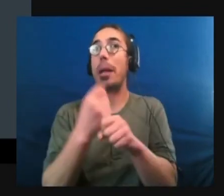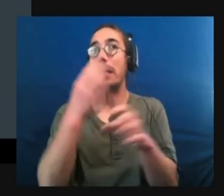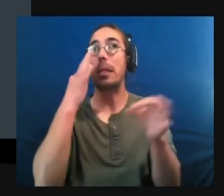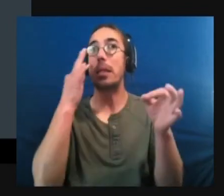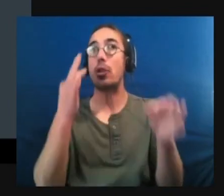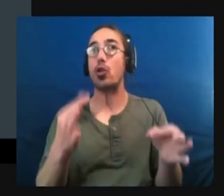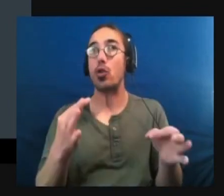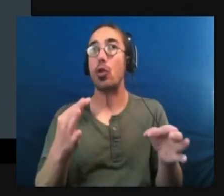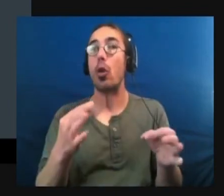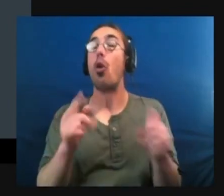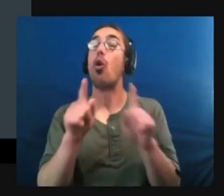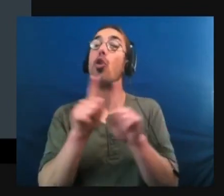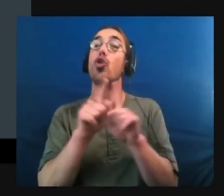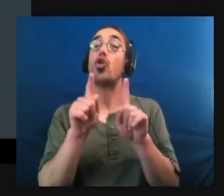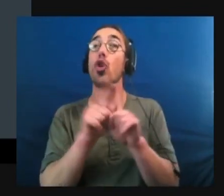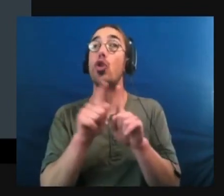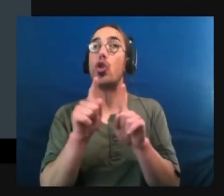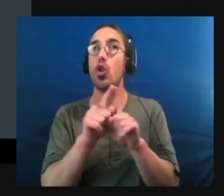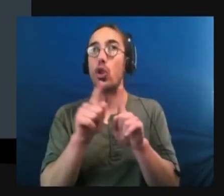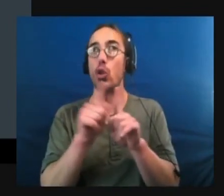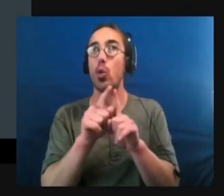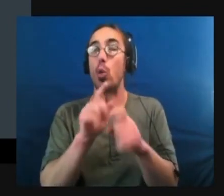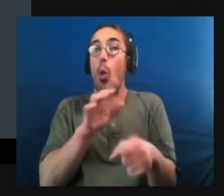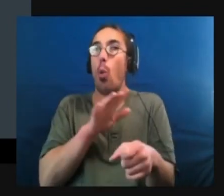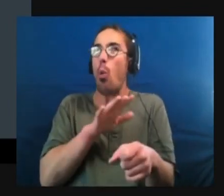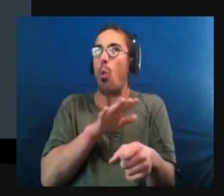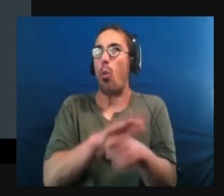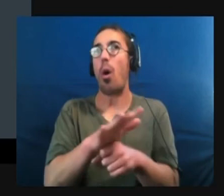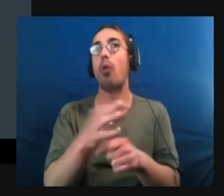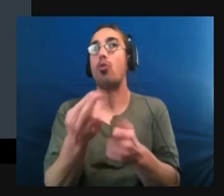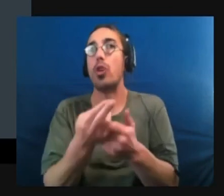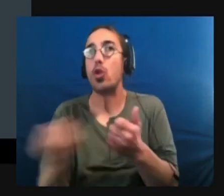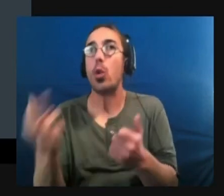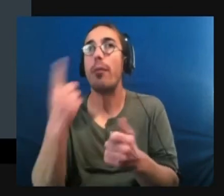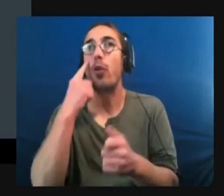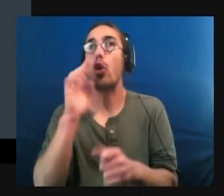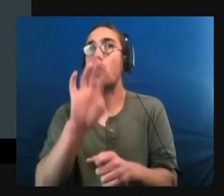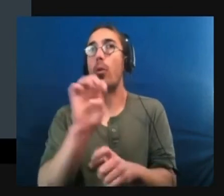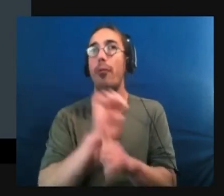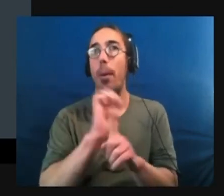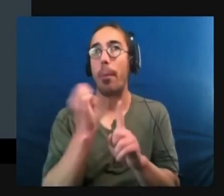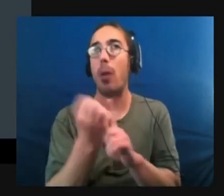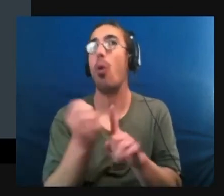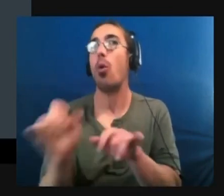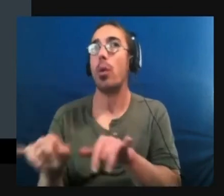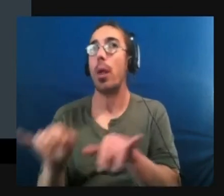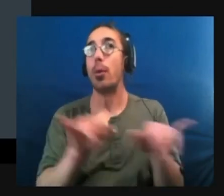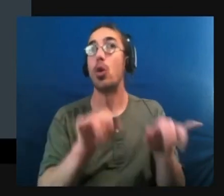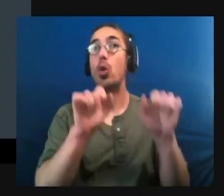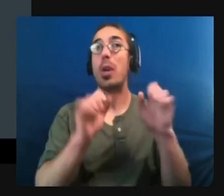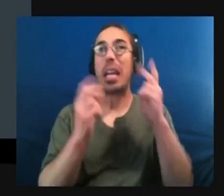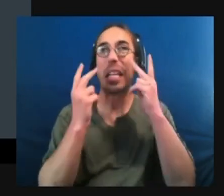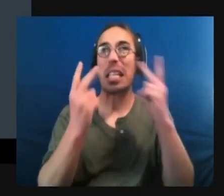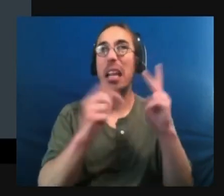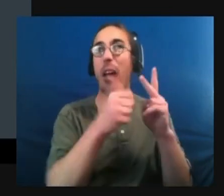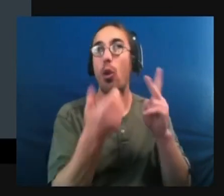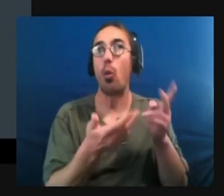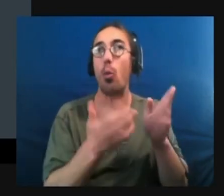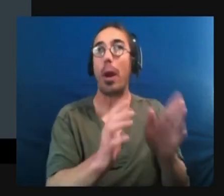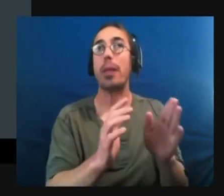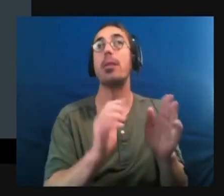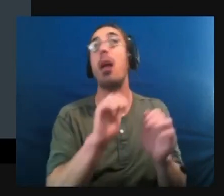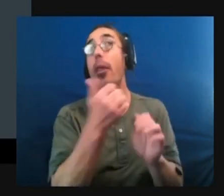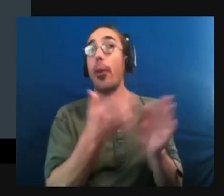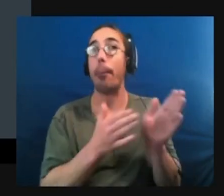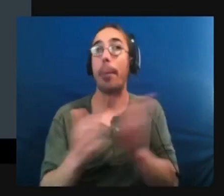and you are well resourced in your environment and you are able to see alternatives and make the best decision